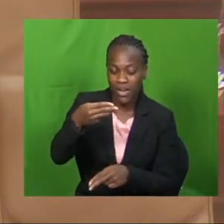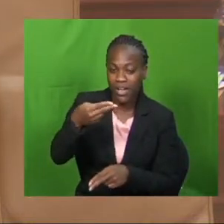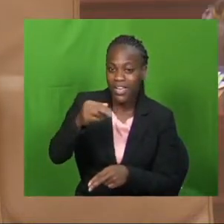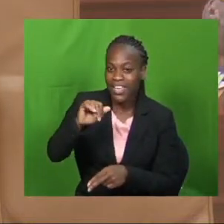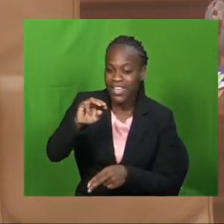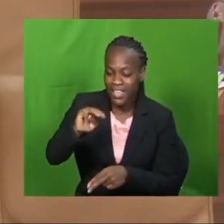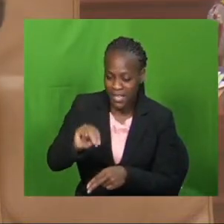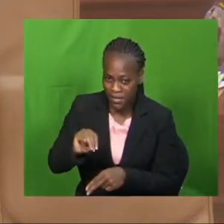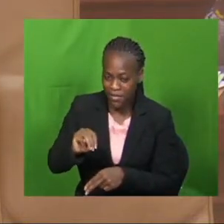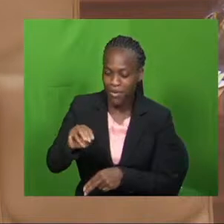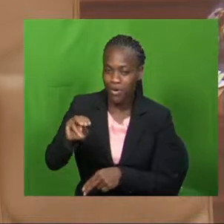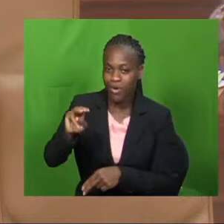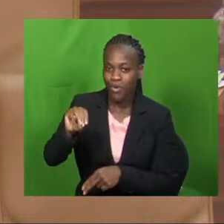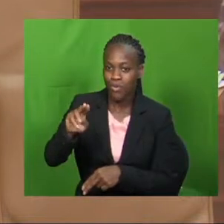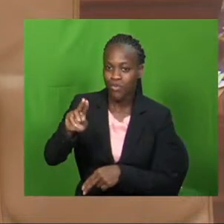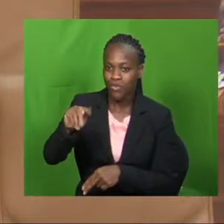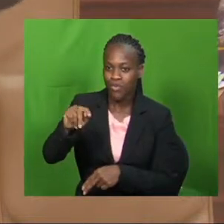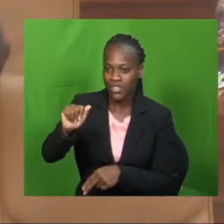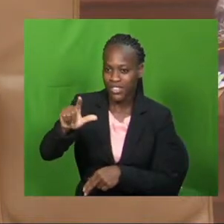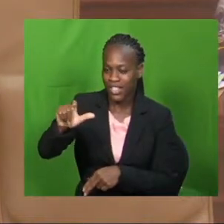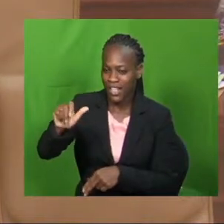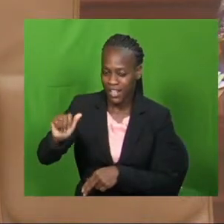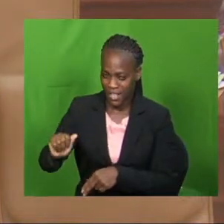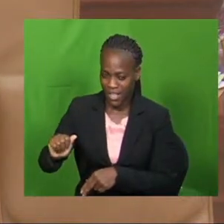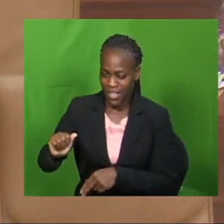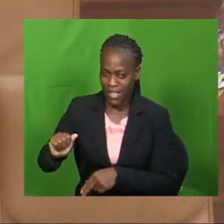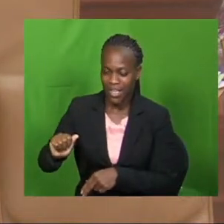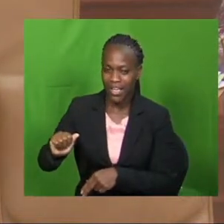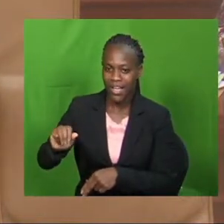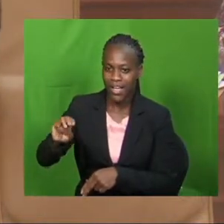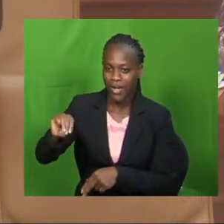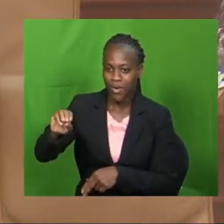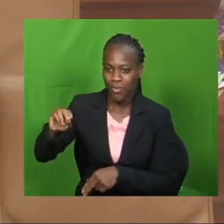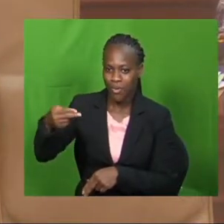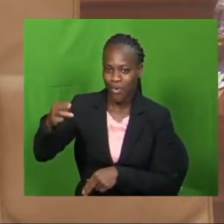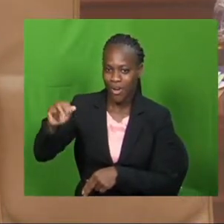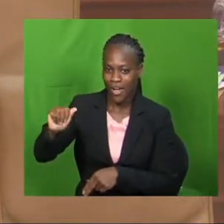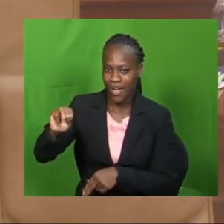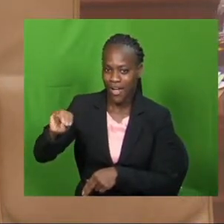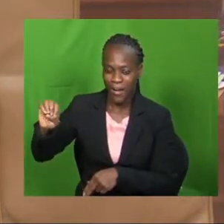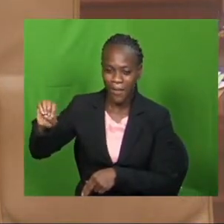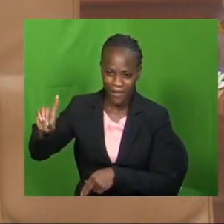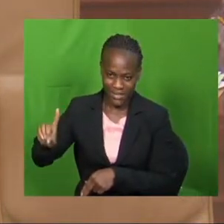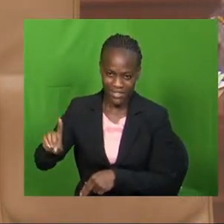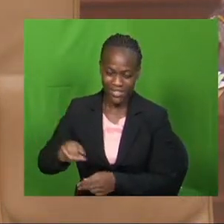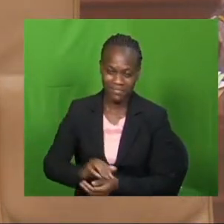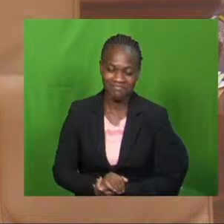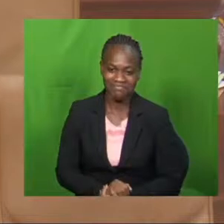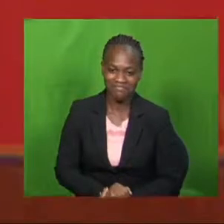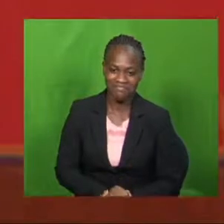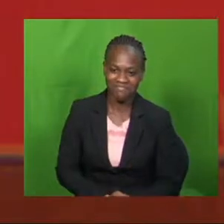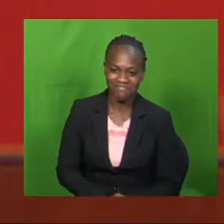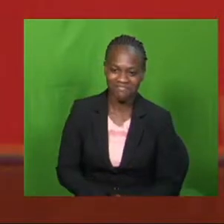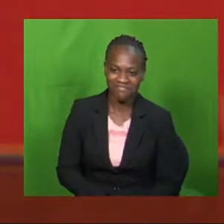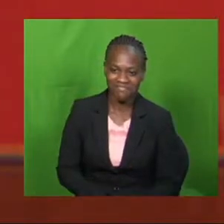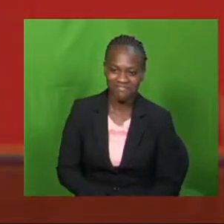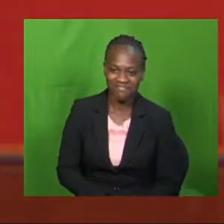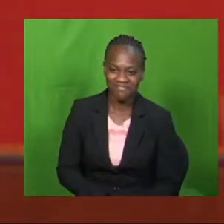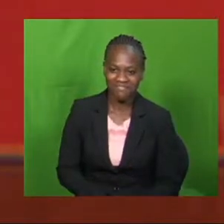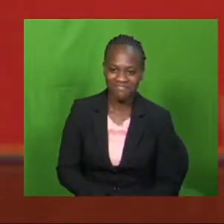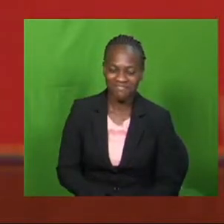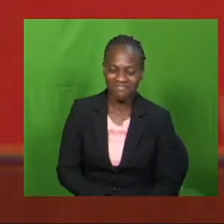right. I'll give you lunch this afternoon. I promise. Honorable member for Quadras who wants to be more